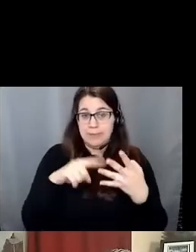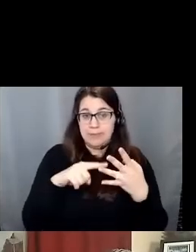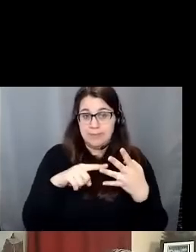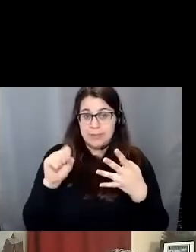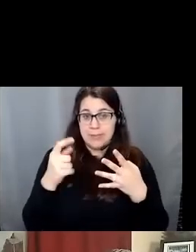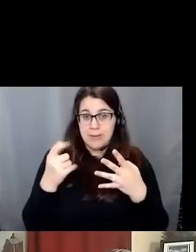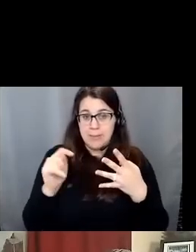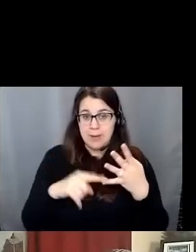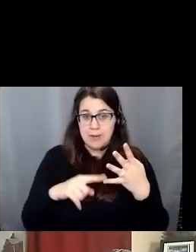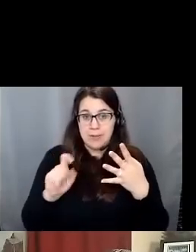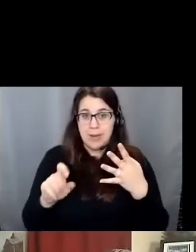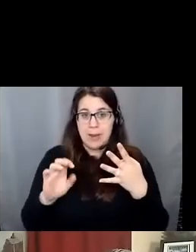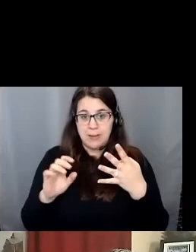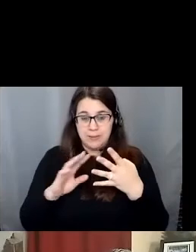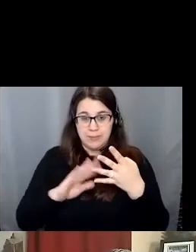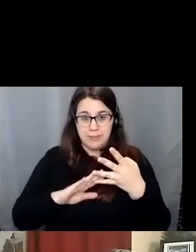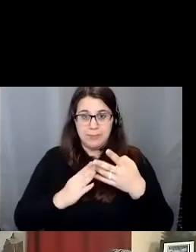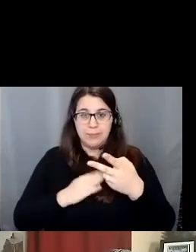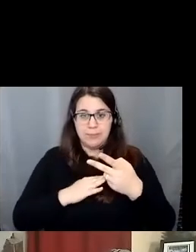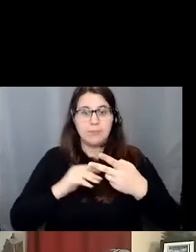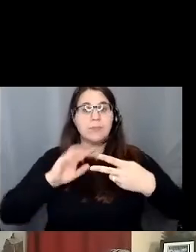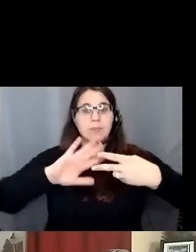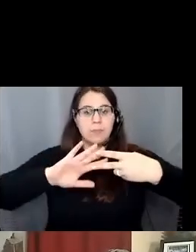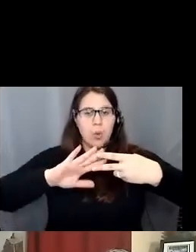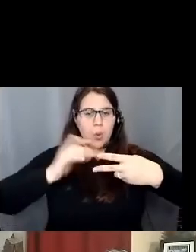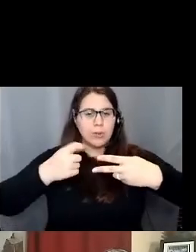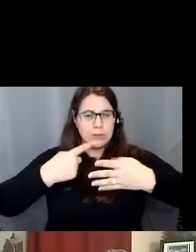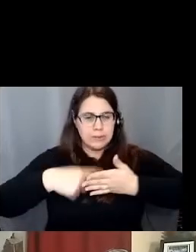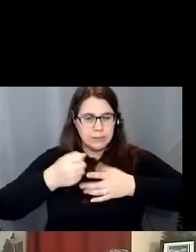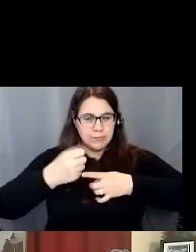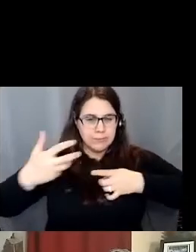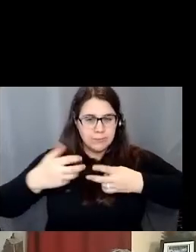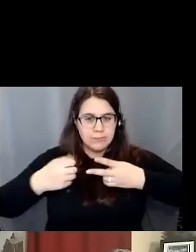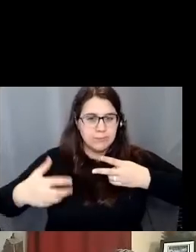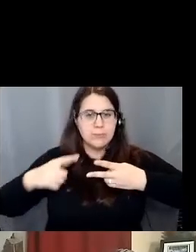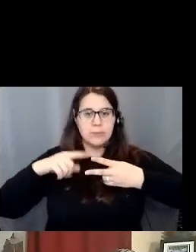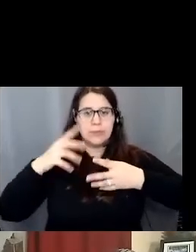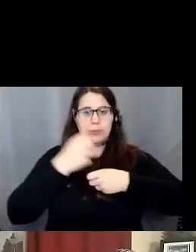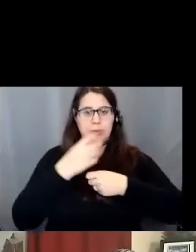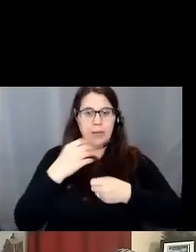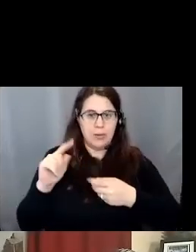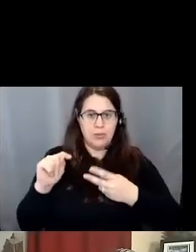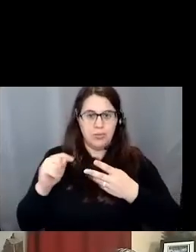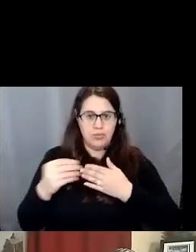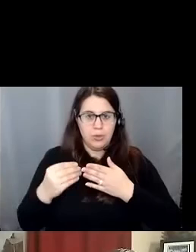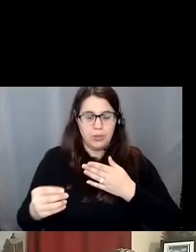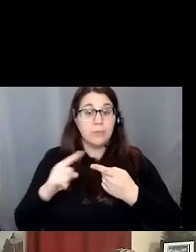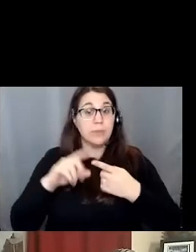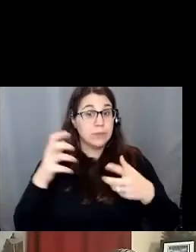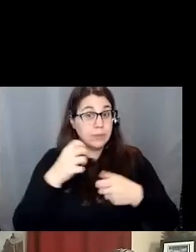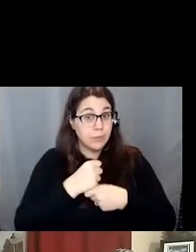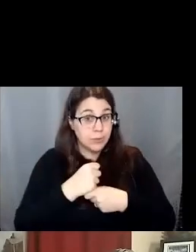let's take a minute to go over the summary page and the transaction so we can understand that better. So on the summary